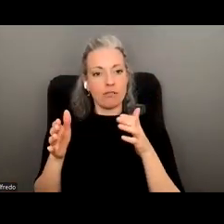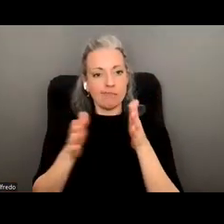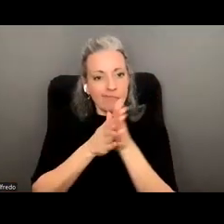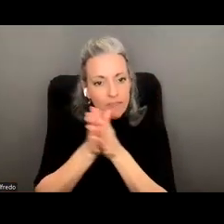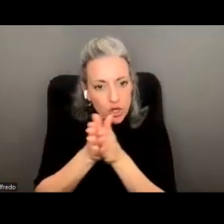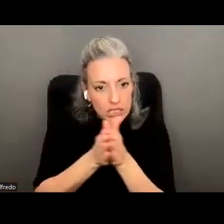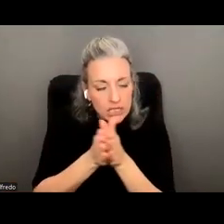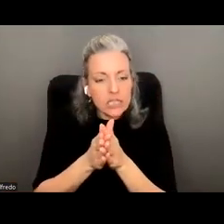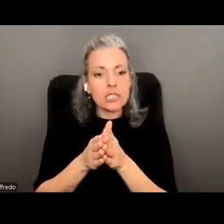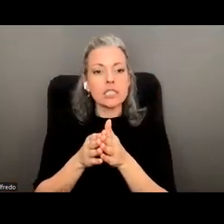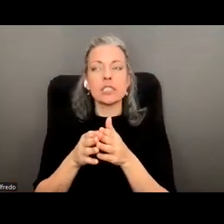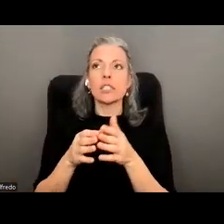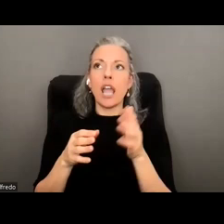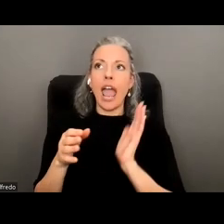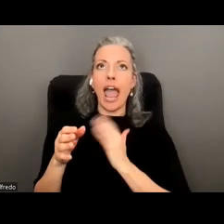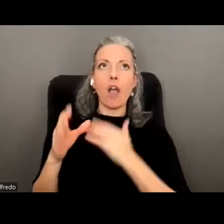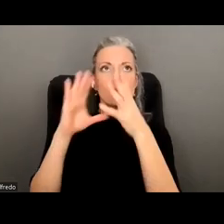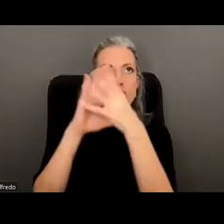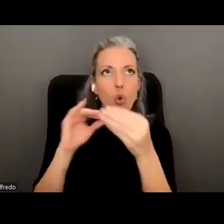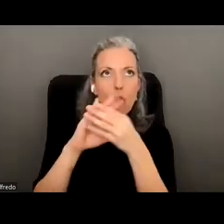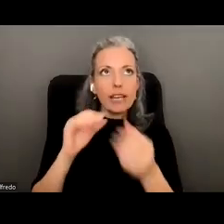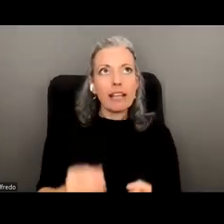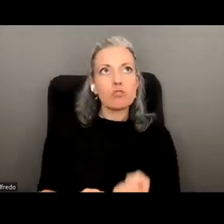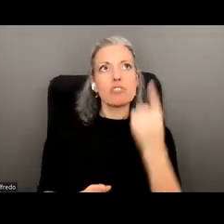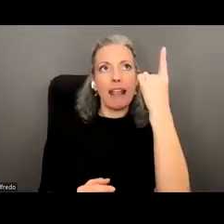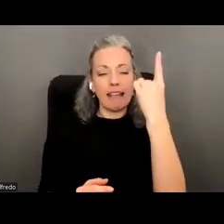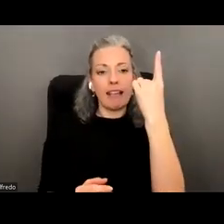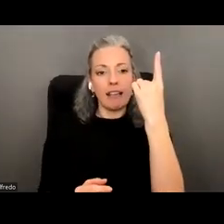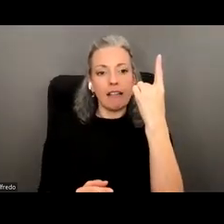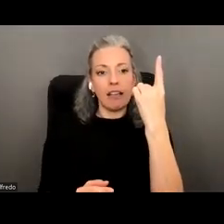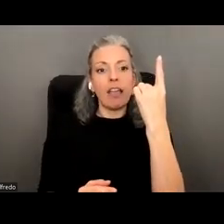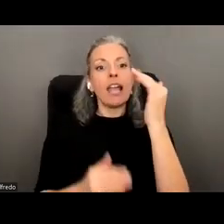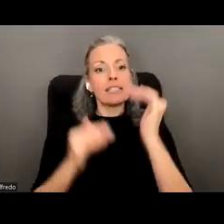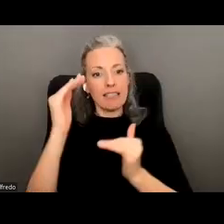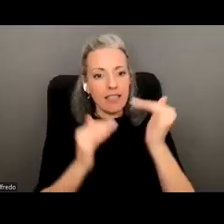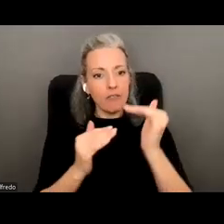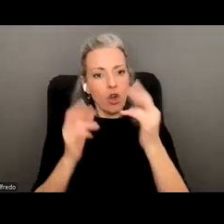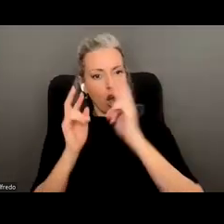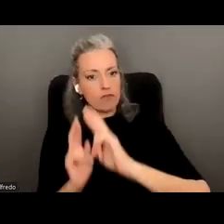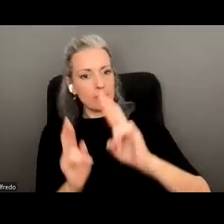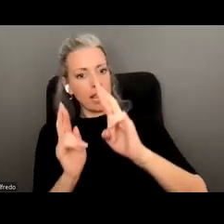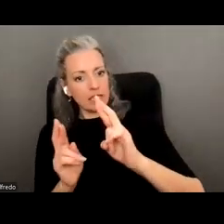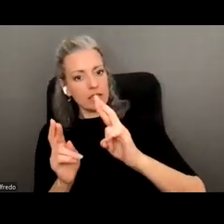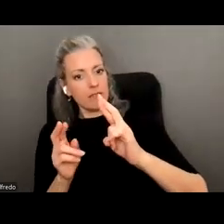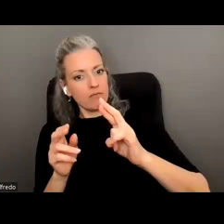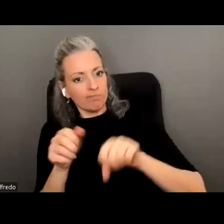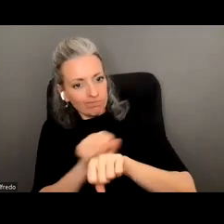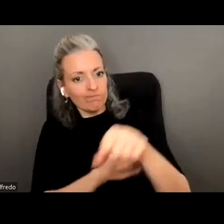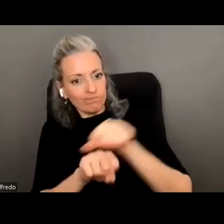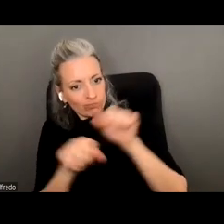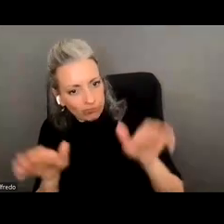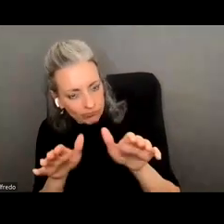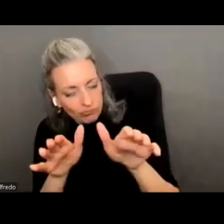analyses, for aligning our storytelling and understanding, and to leverage our respective efforts. I mean, we definitely don't want to be